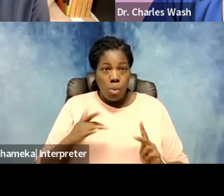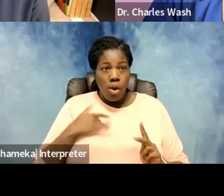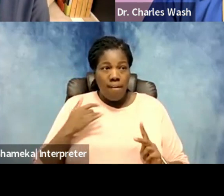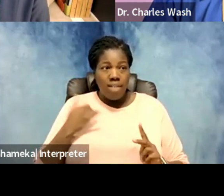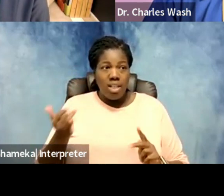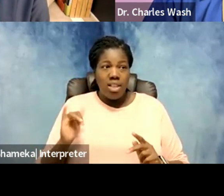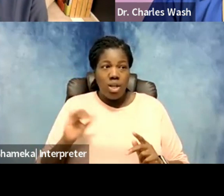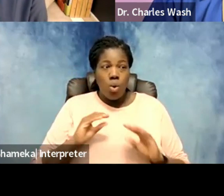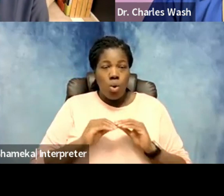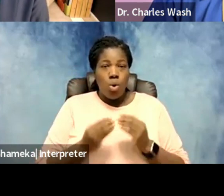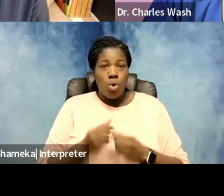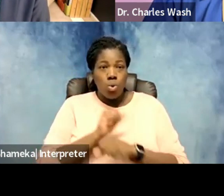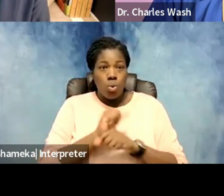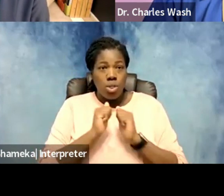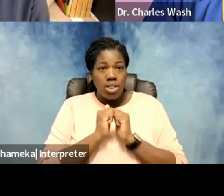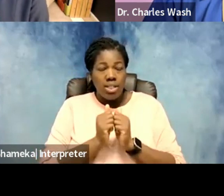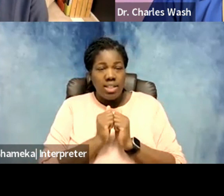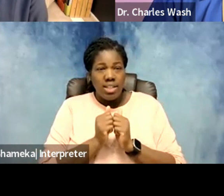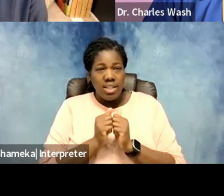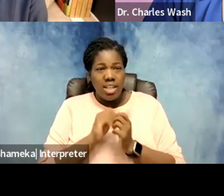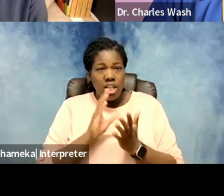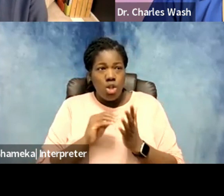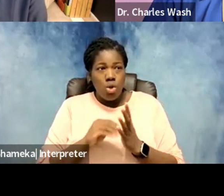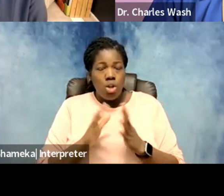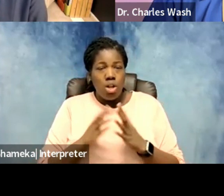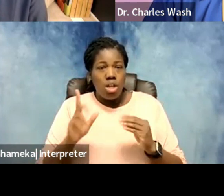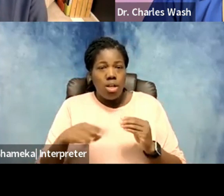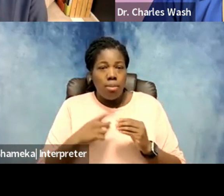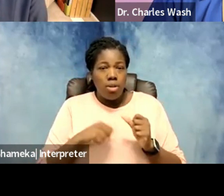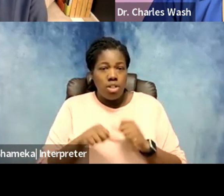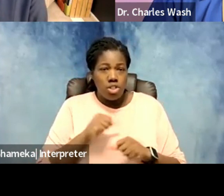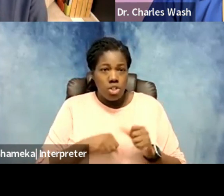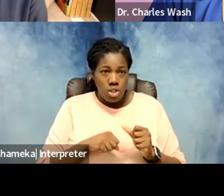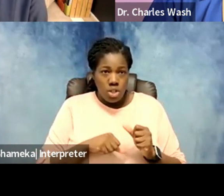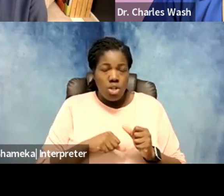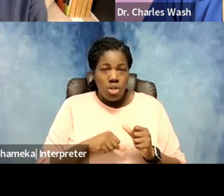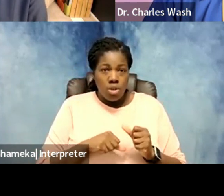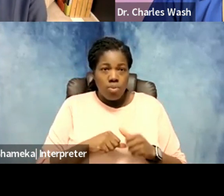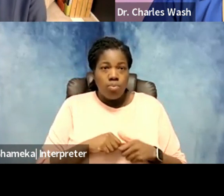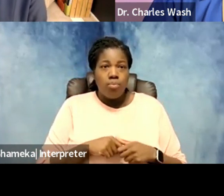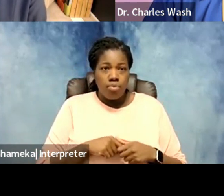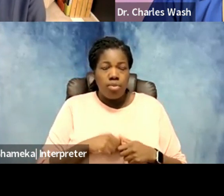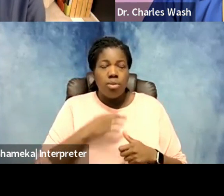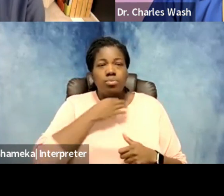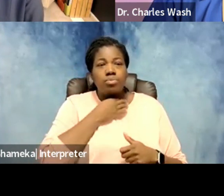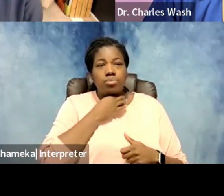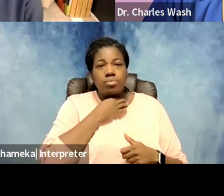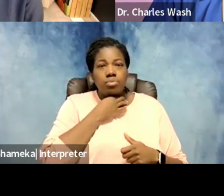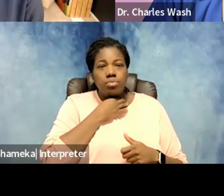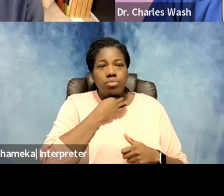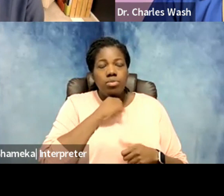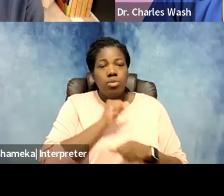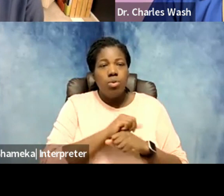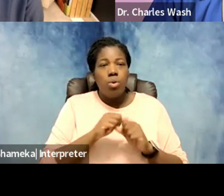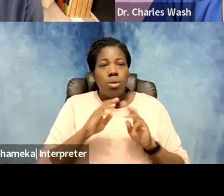when organizations work together, they learn a lot about each other in that process. And I'm curious if working